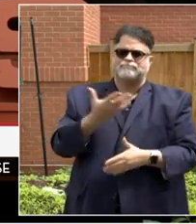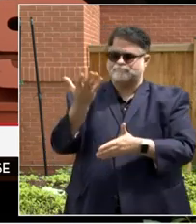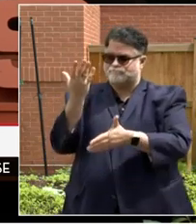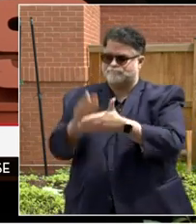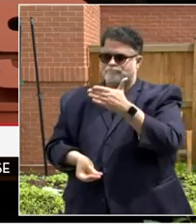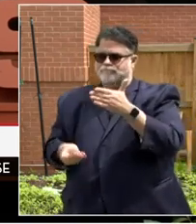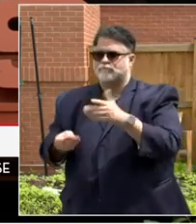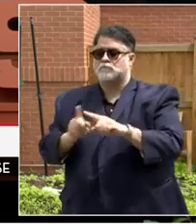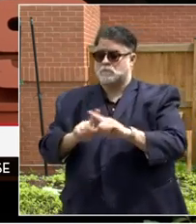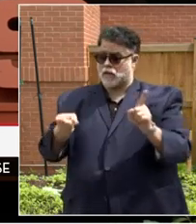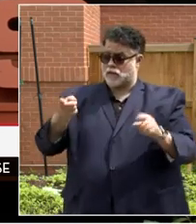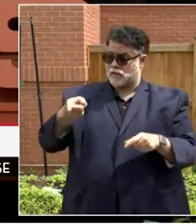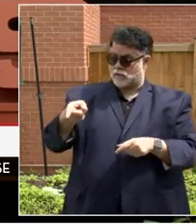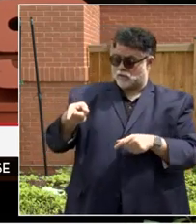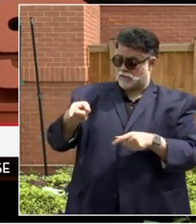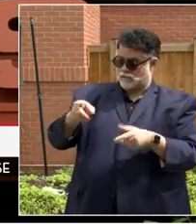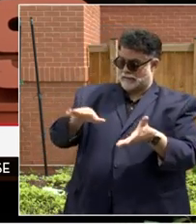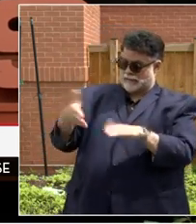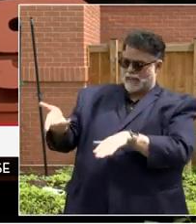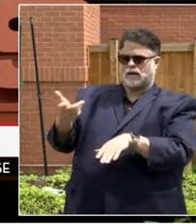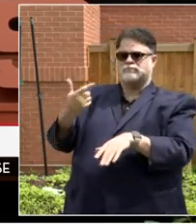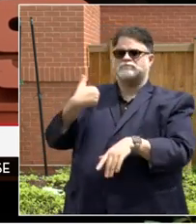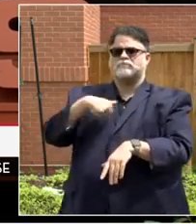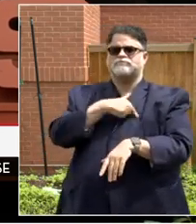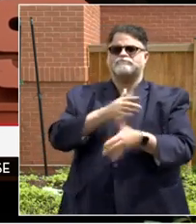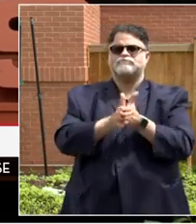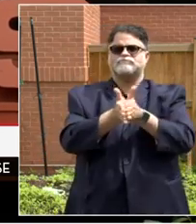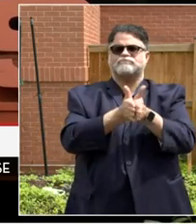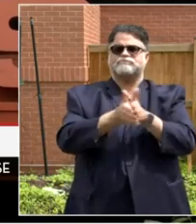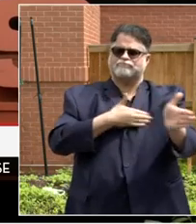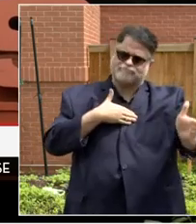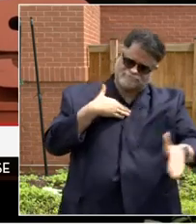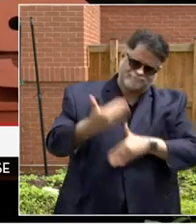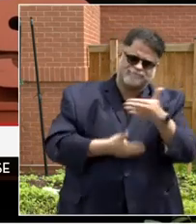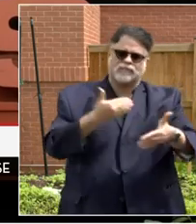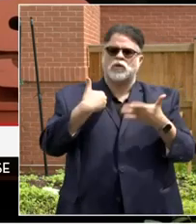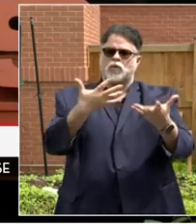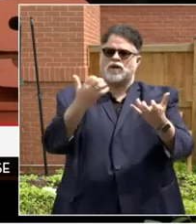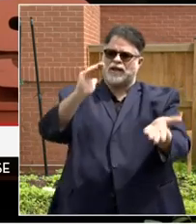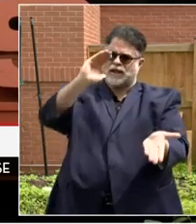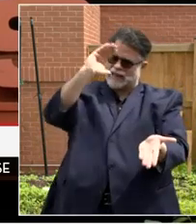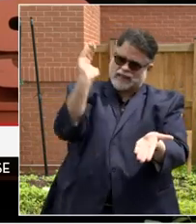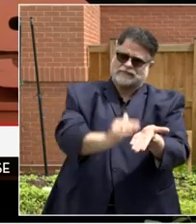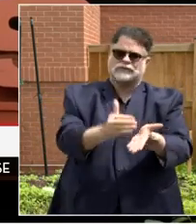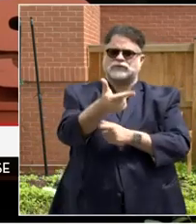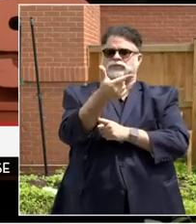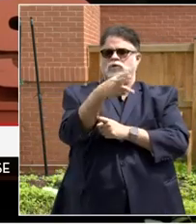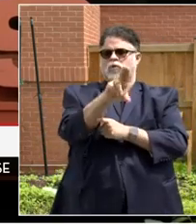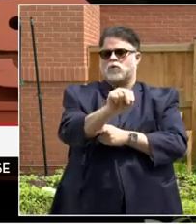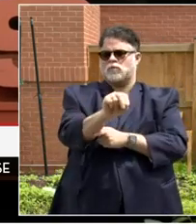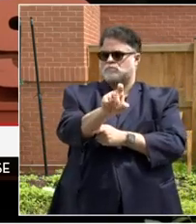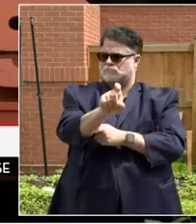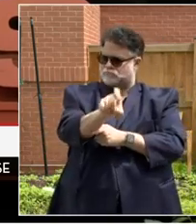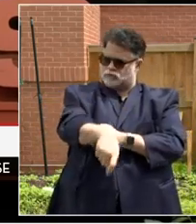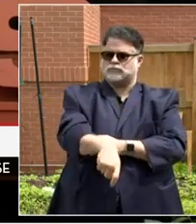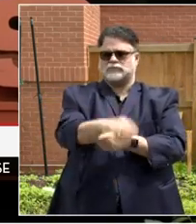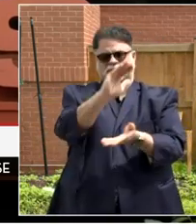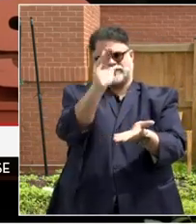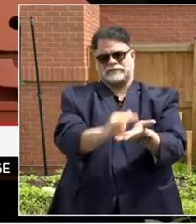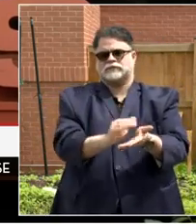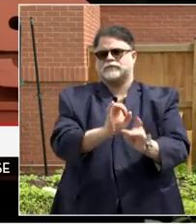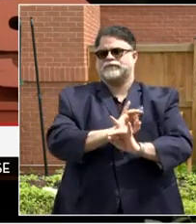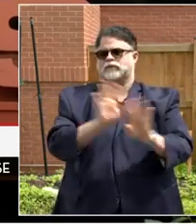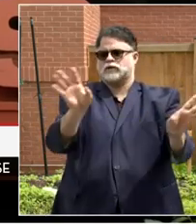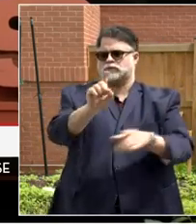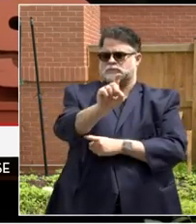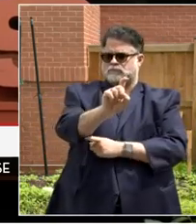us all to know that we got to keep on doing better, right? And you are a shining star in